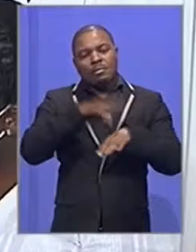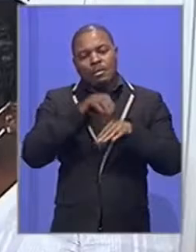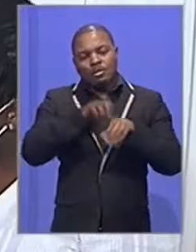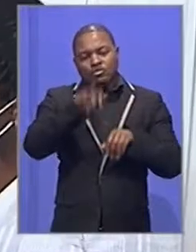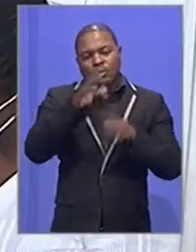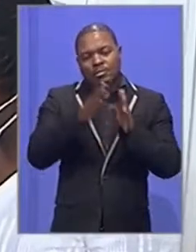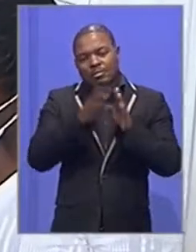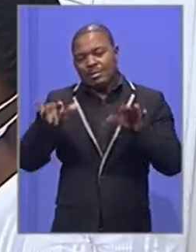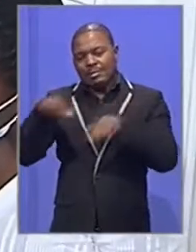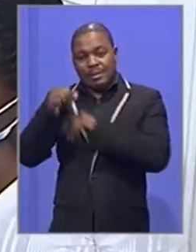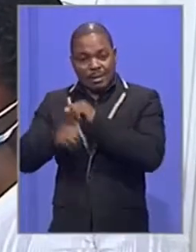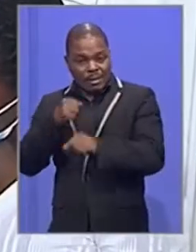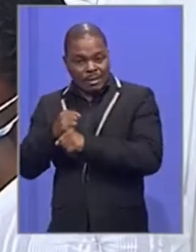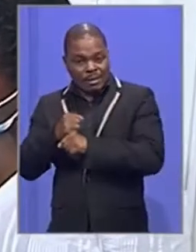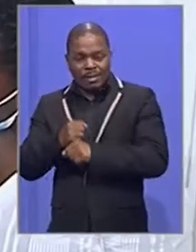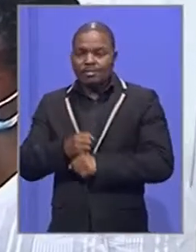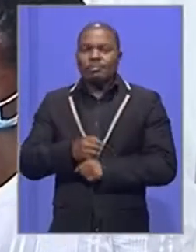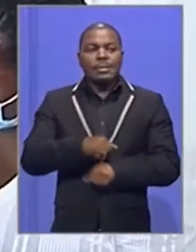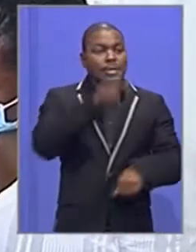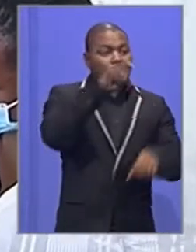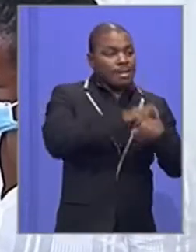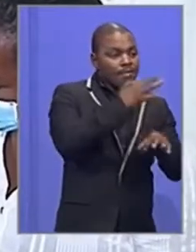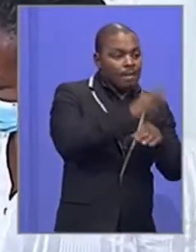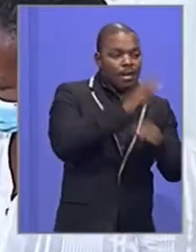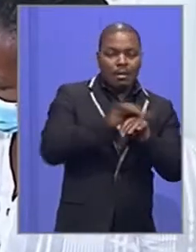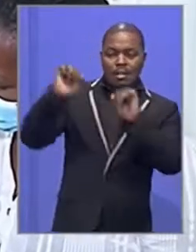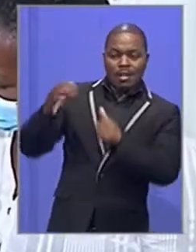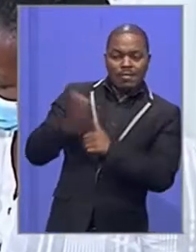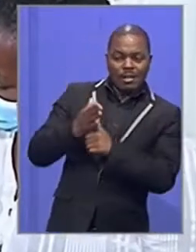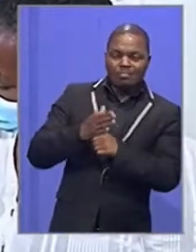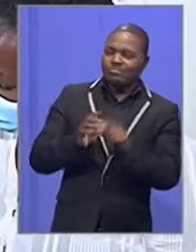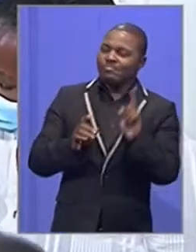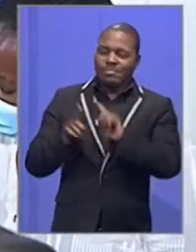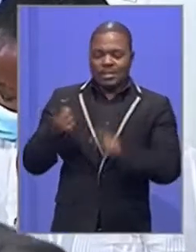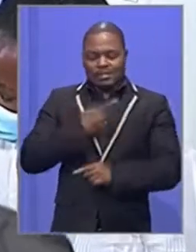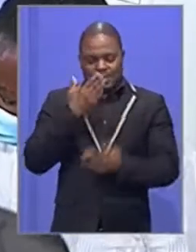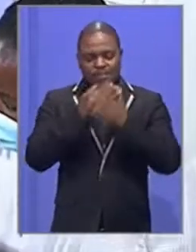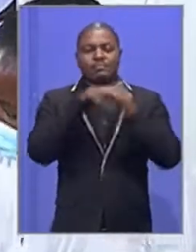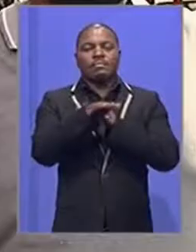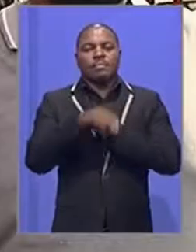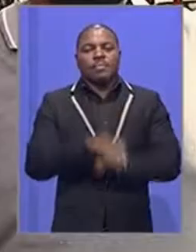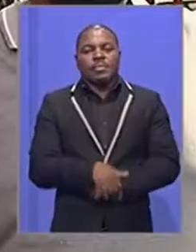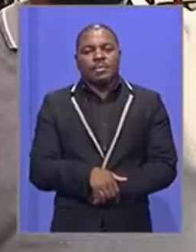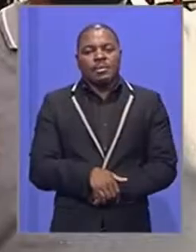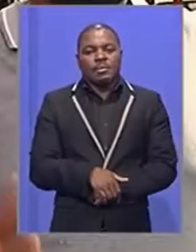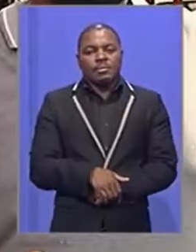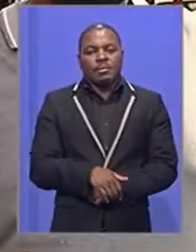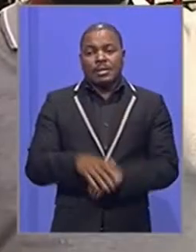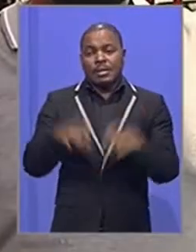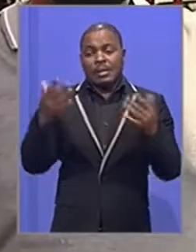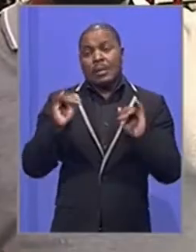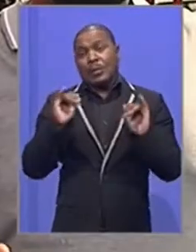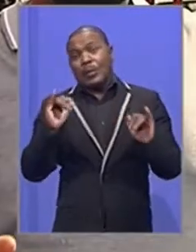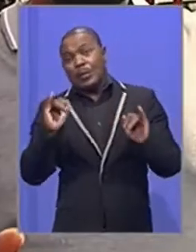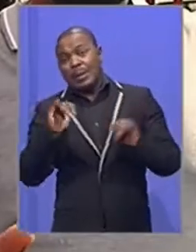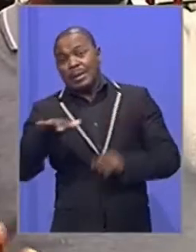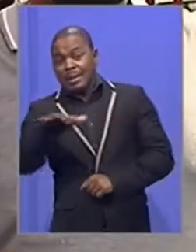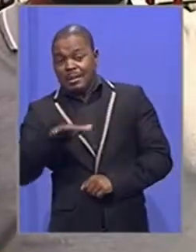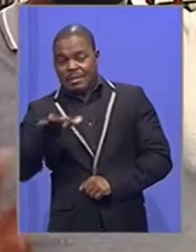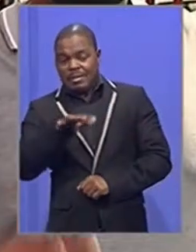le 17 ga ba hloke tumelelo ya batswadi mererong ya tša kalafo. It's in the exceptional circumstances